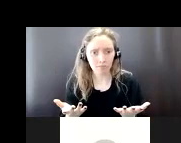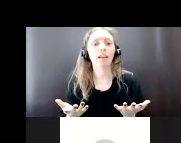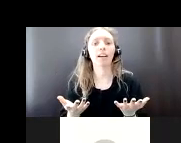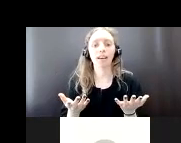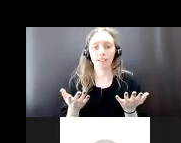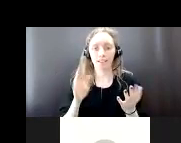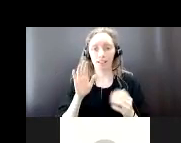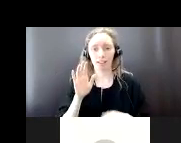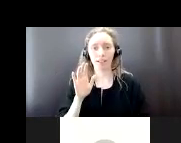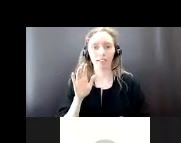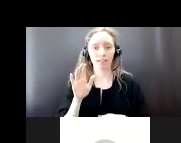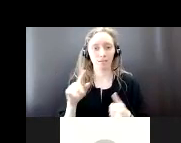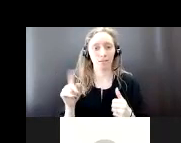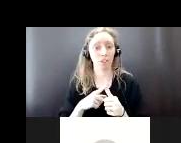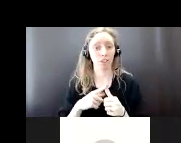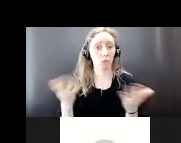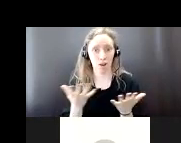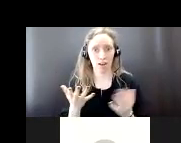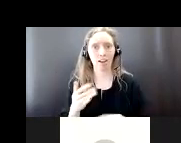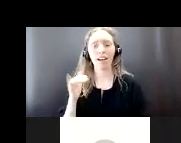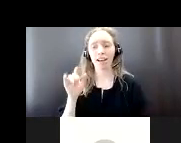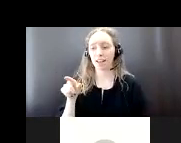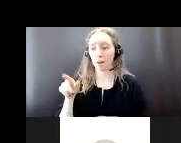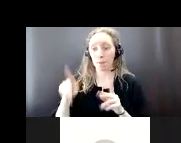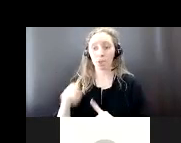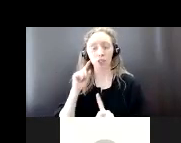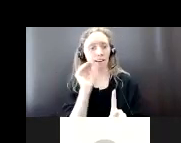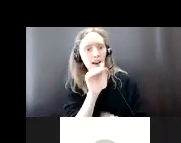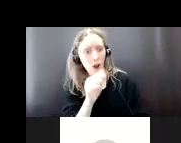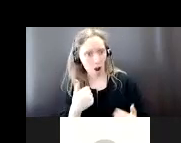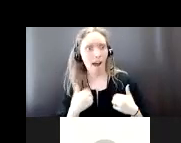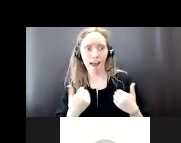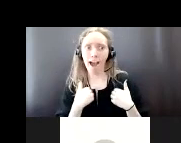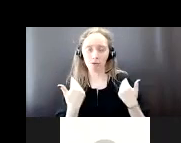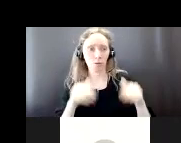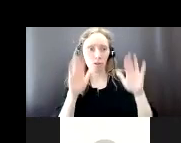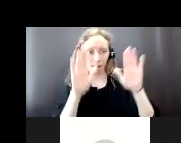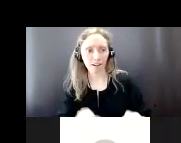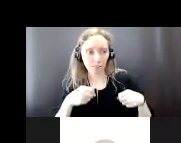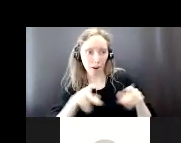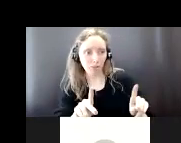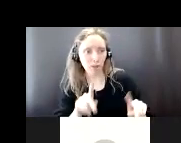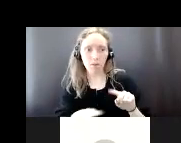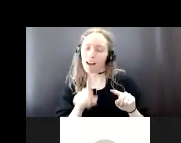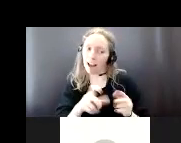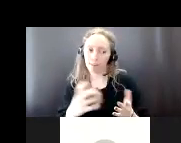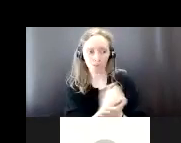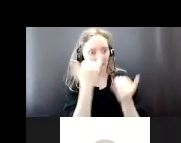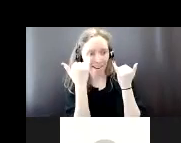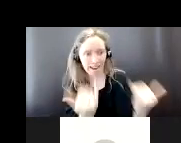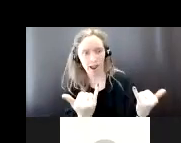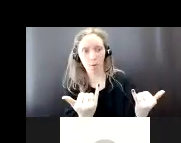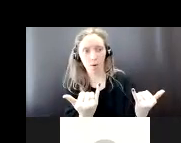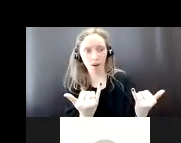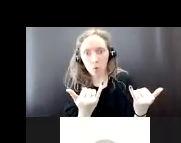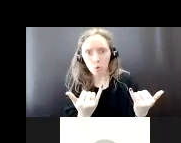must act now. High pressure sales tactics. We know they work. So fraudsters are doing the same. They apply these high pressure sales tactics